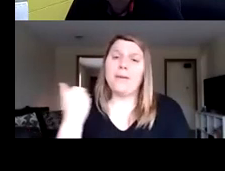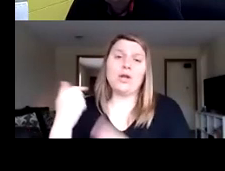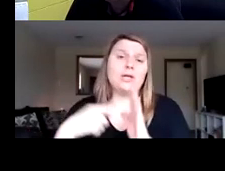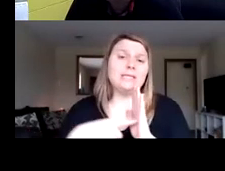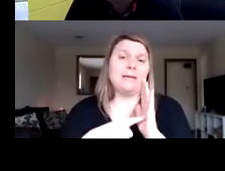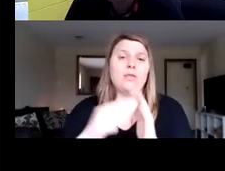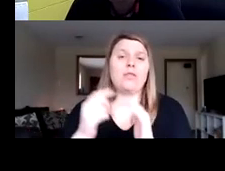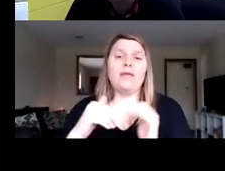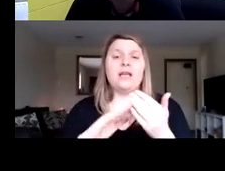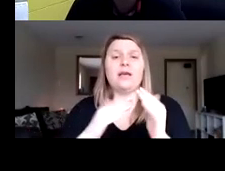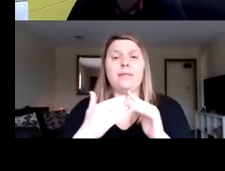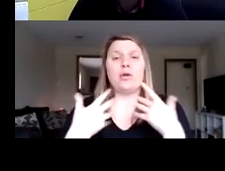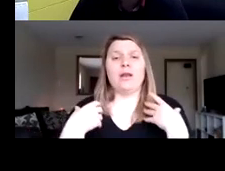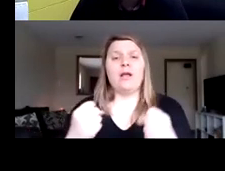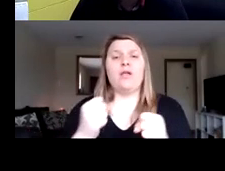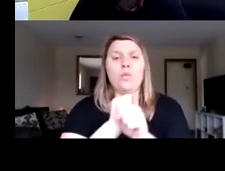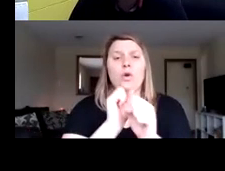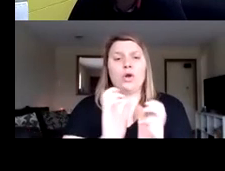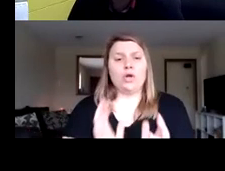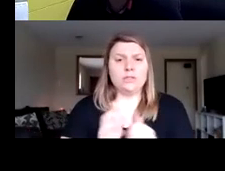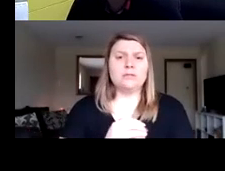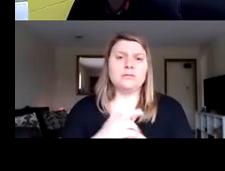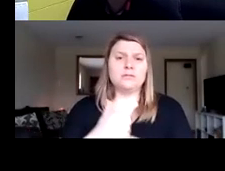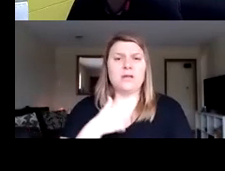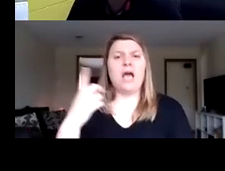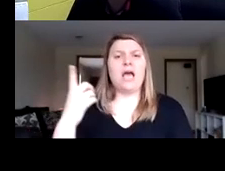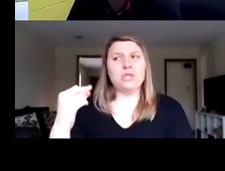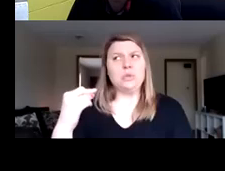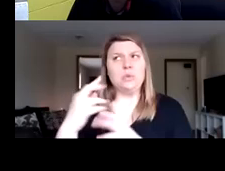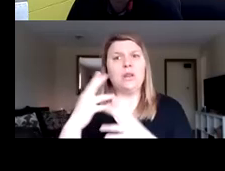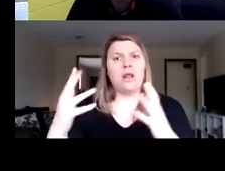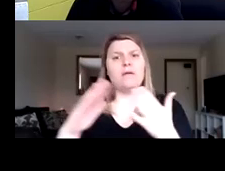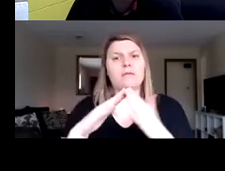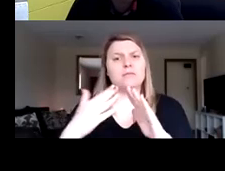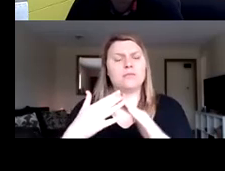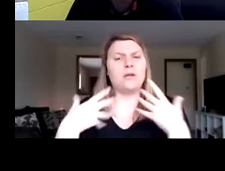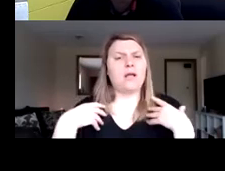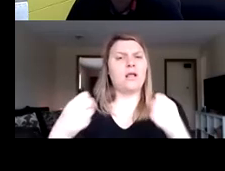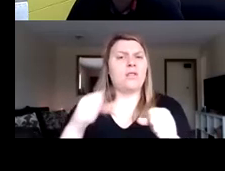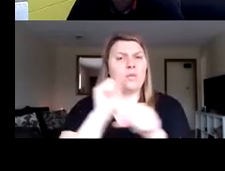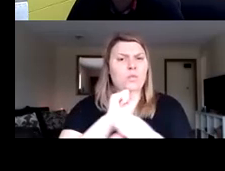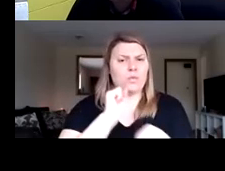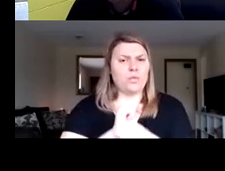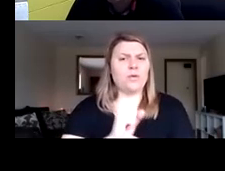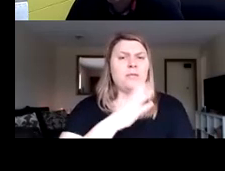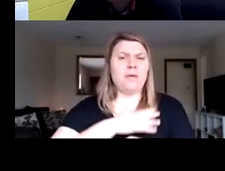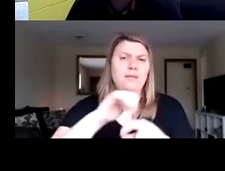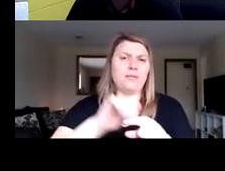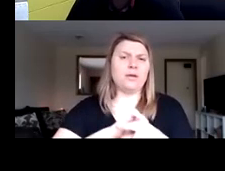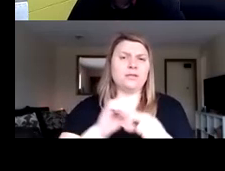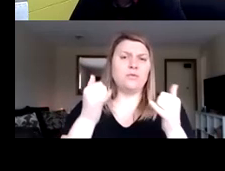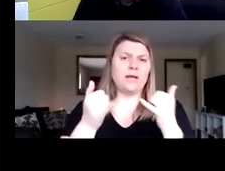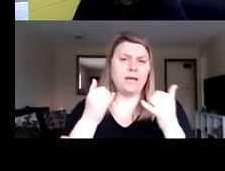than community health workers, which I do a fair amount of community health work in my practice right now.